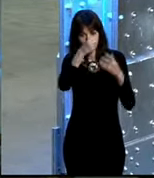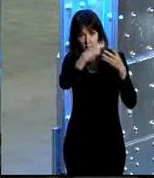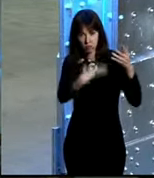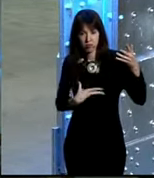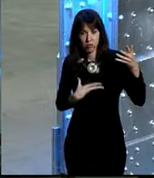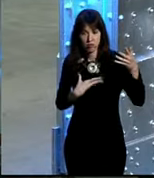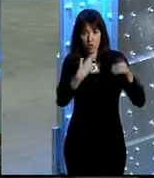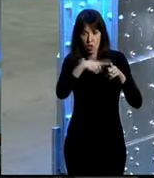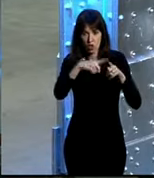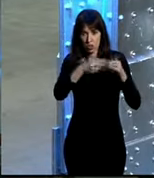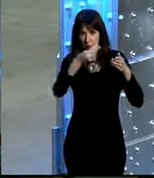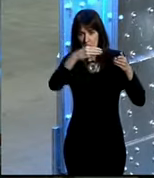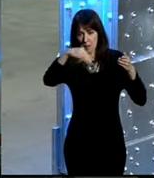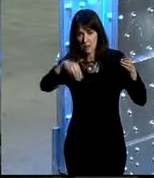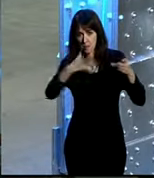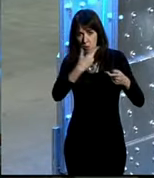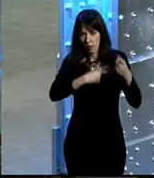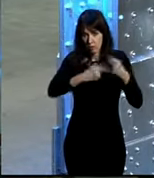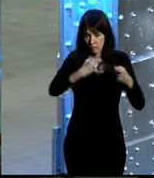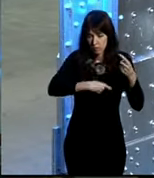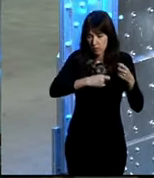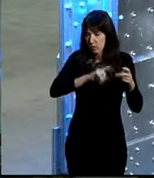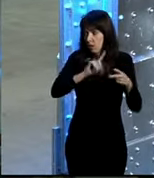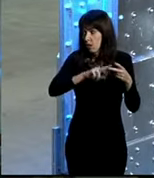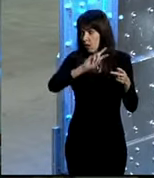said, you can do it on Twitter.